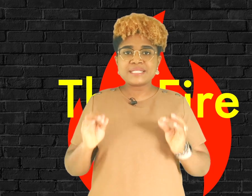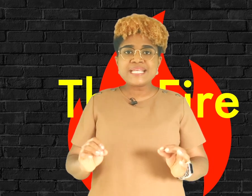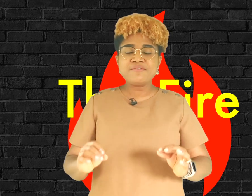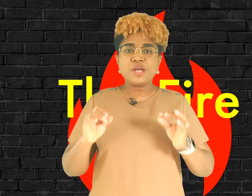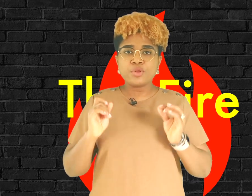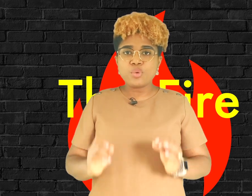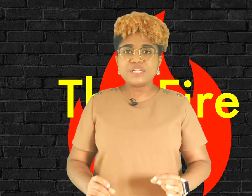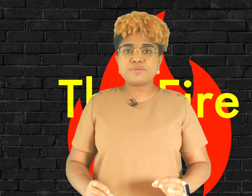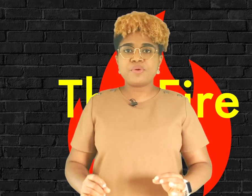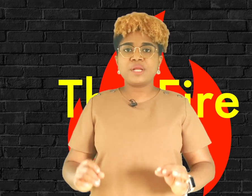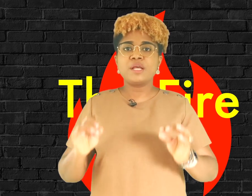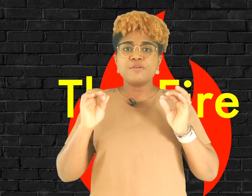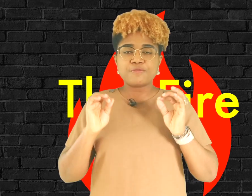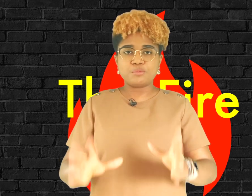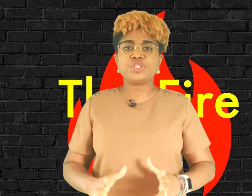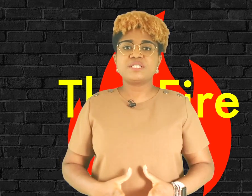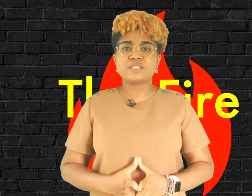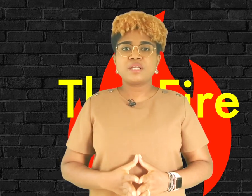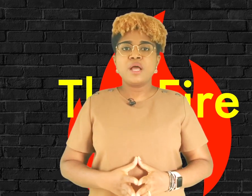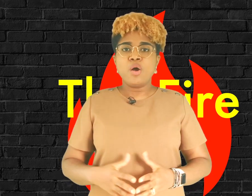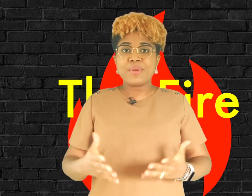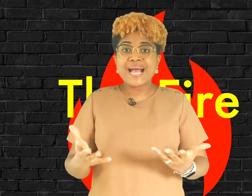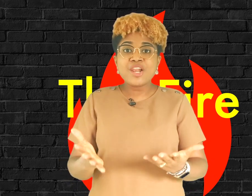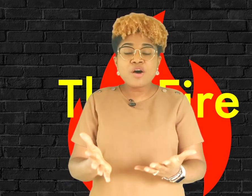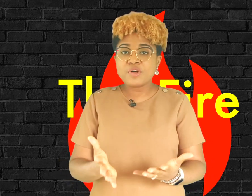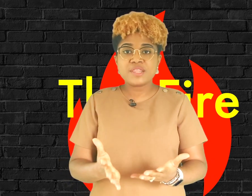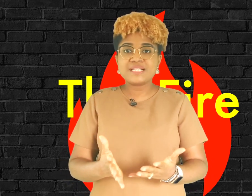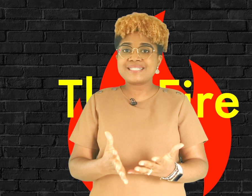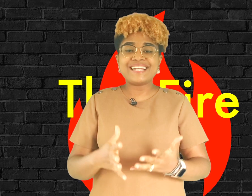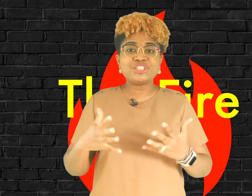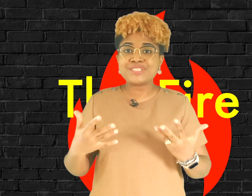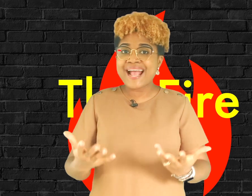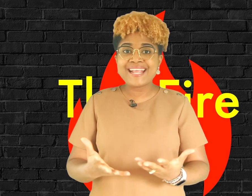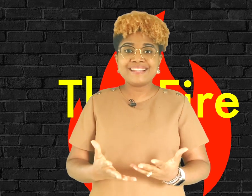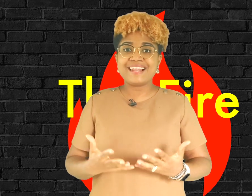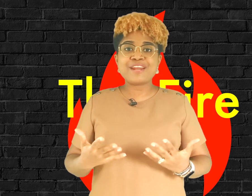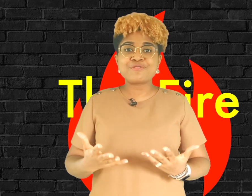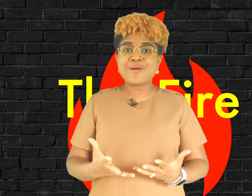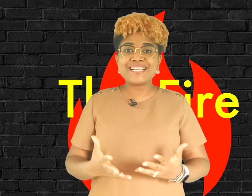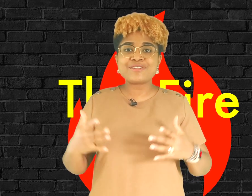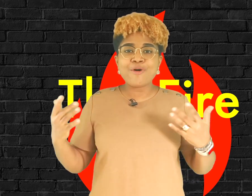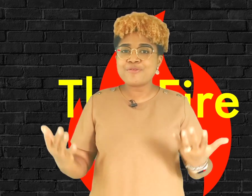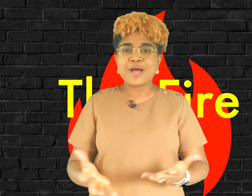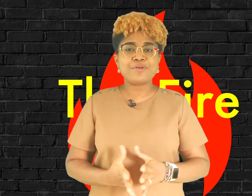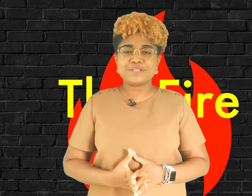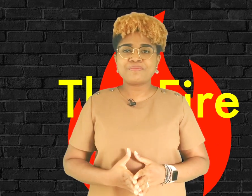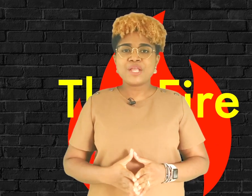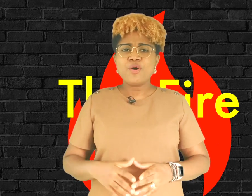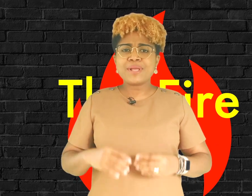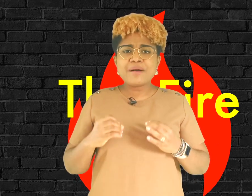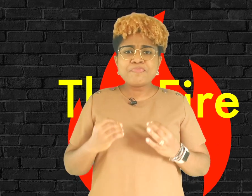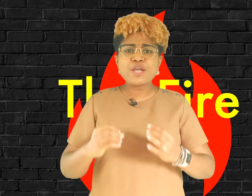can receive the Holy Spirit from Jesus. We can love others and shine the light of Christ all around